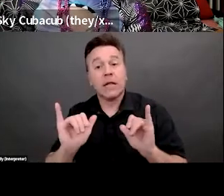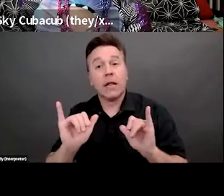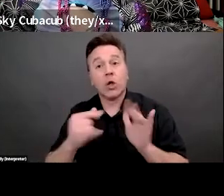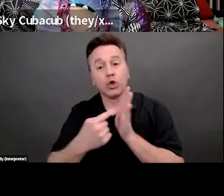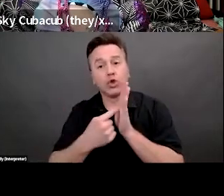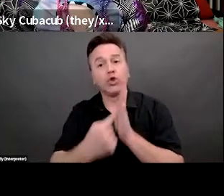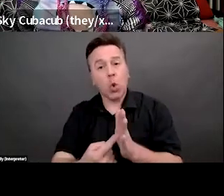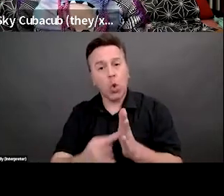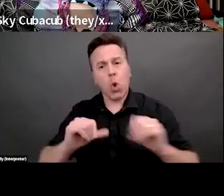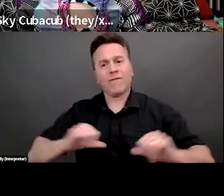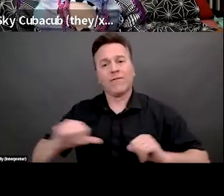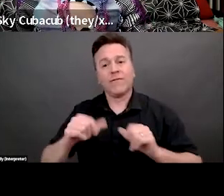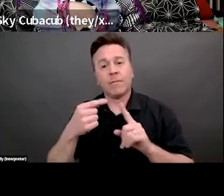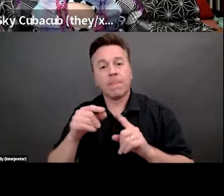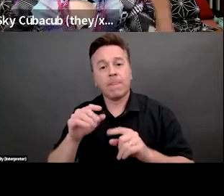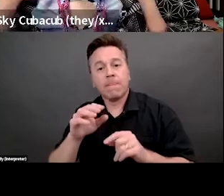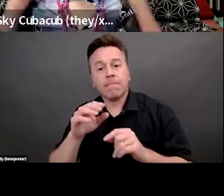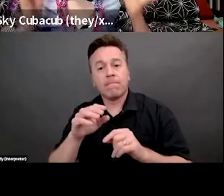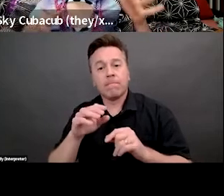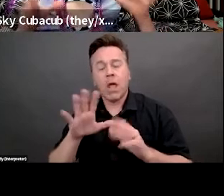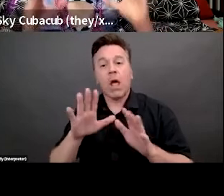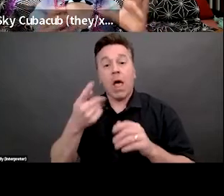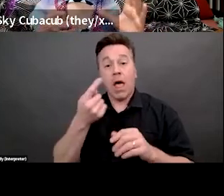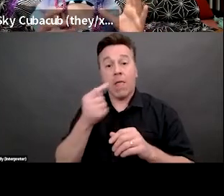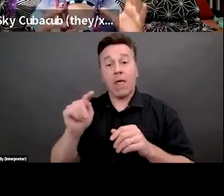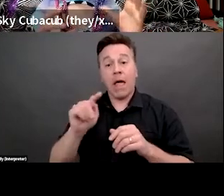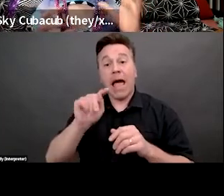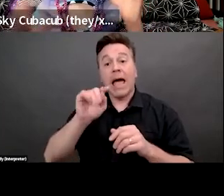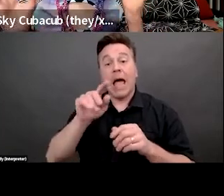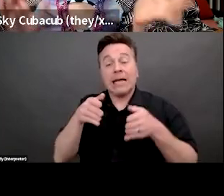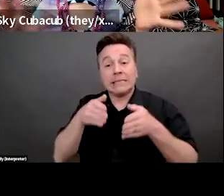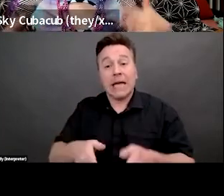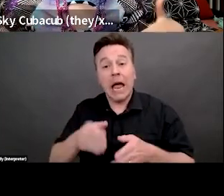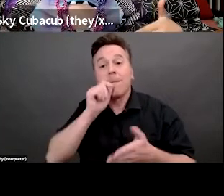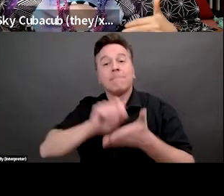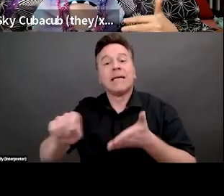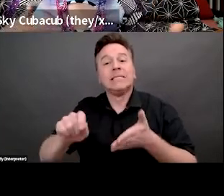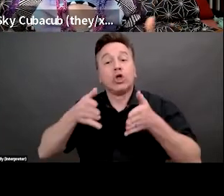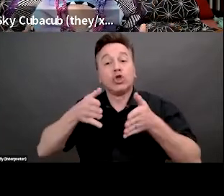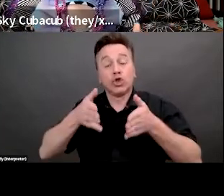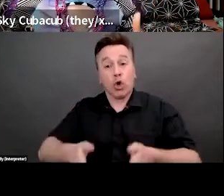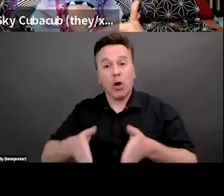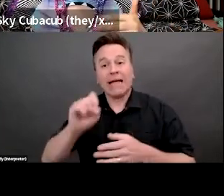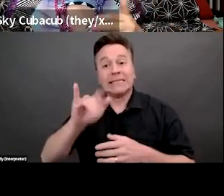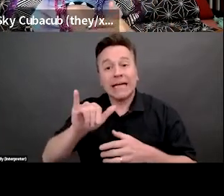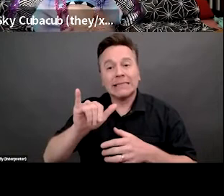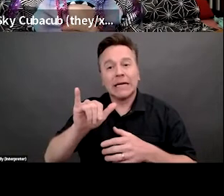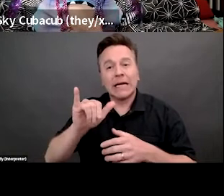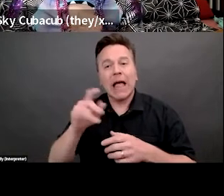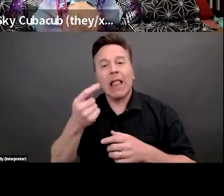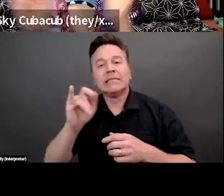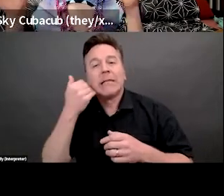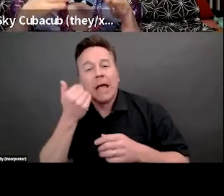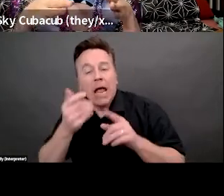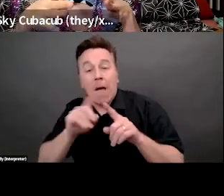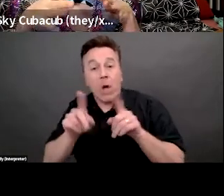showed off, or the tight pencil skirts were nice because they were sexy and slutty, but they